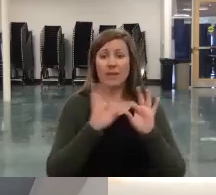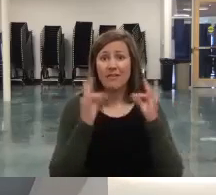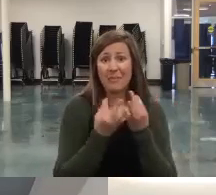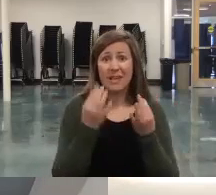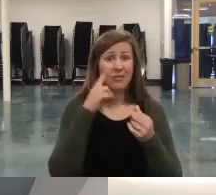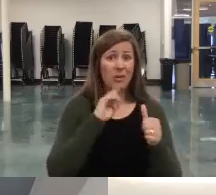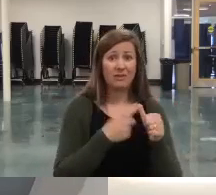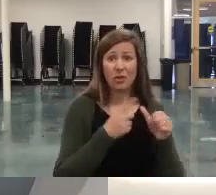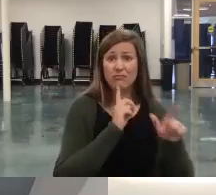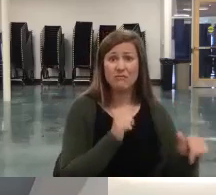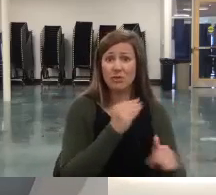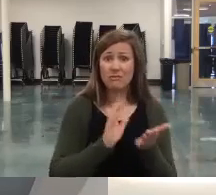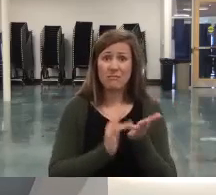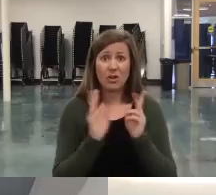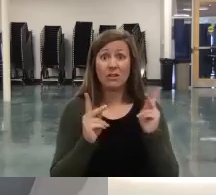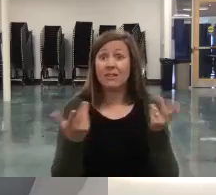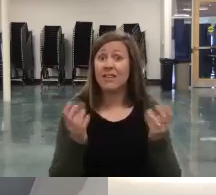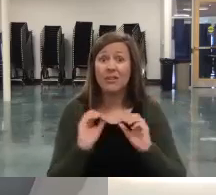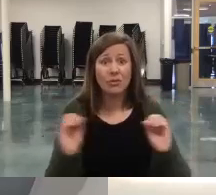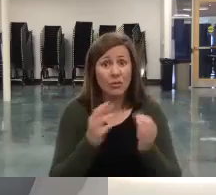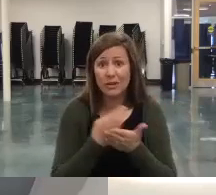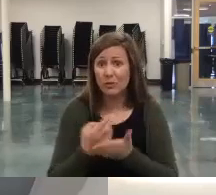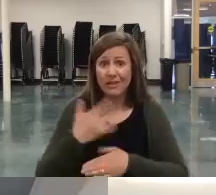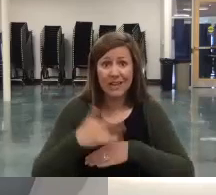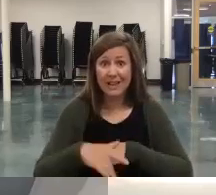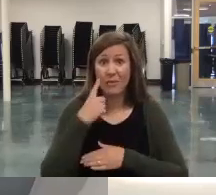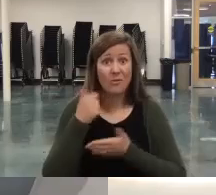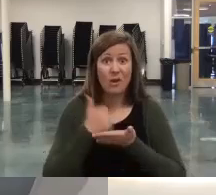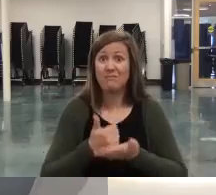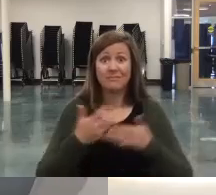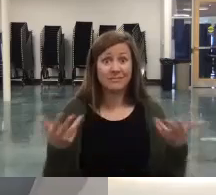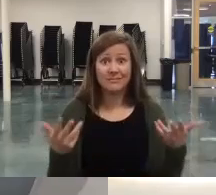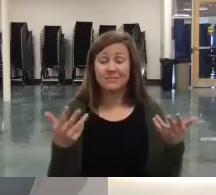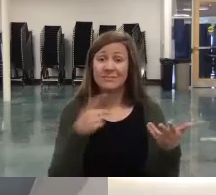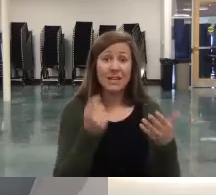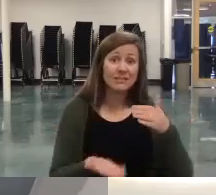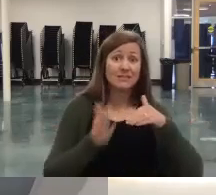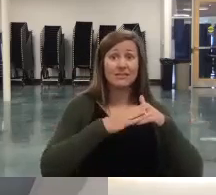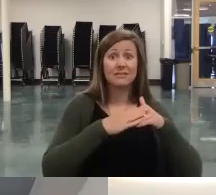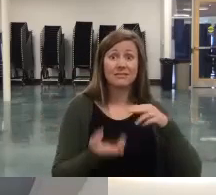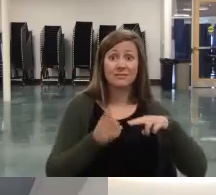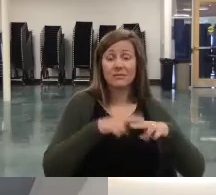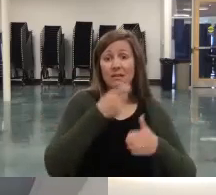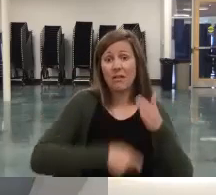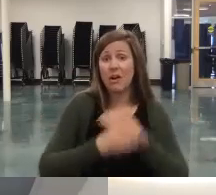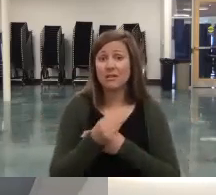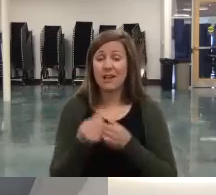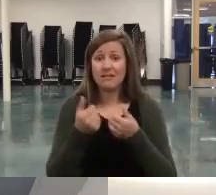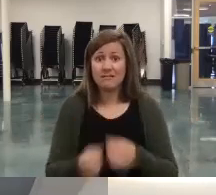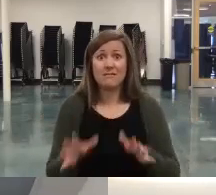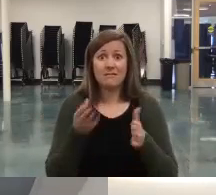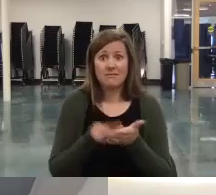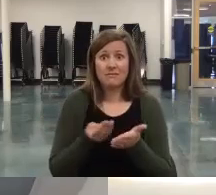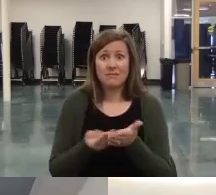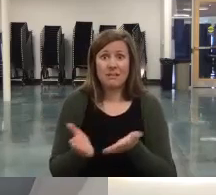have been absolutely no resources available to them for the increased costs and the loss of income. And they themselves